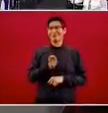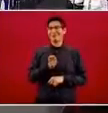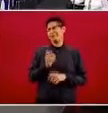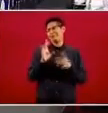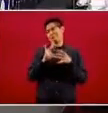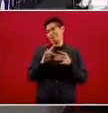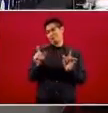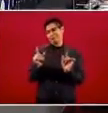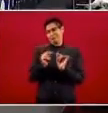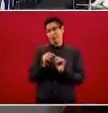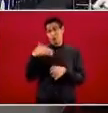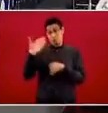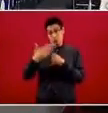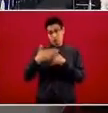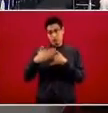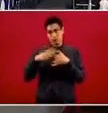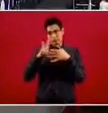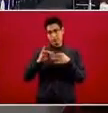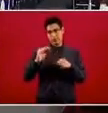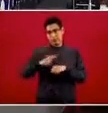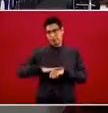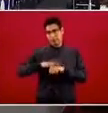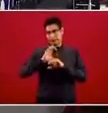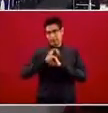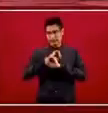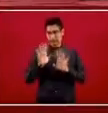And talking about private hospitals,